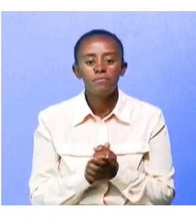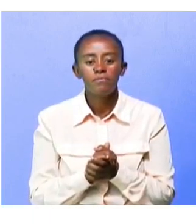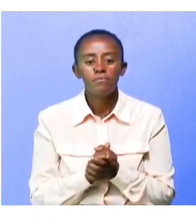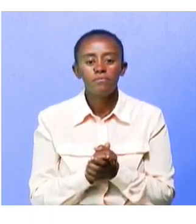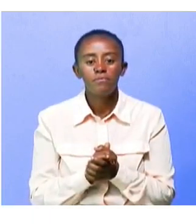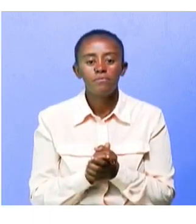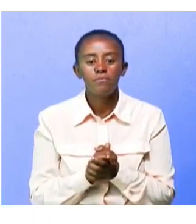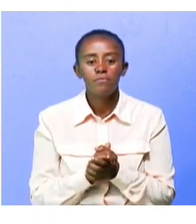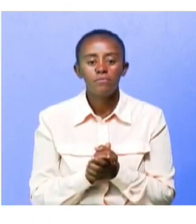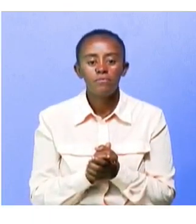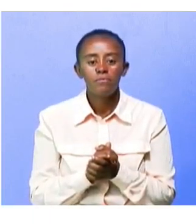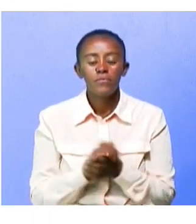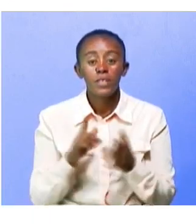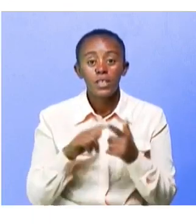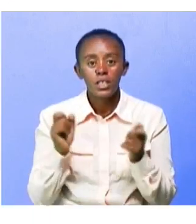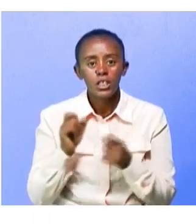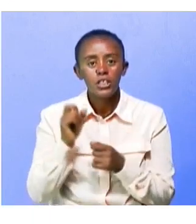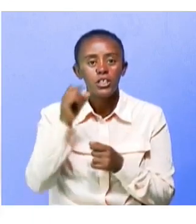gender